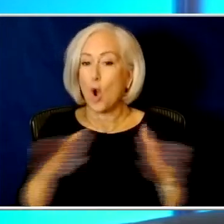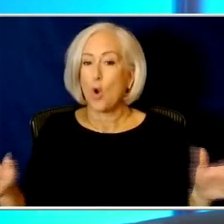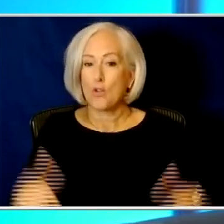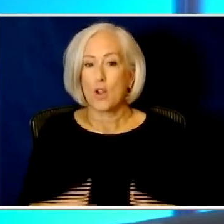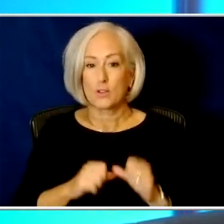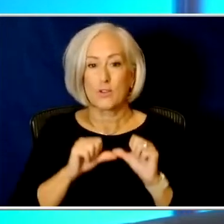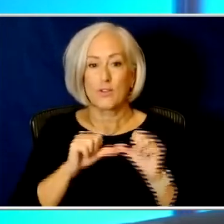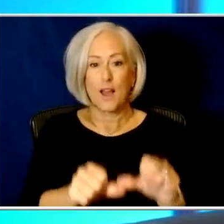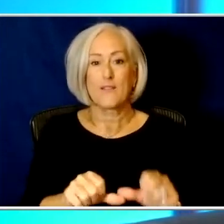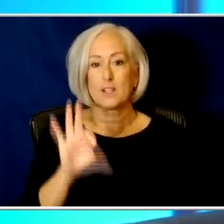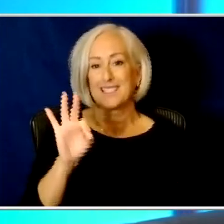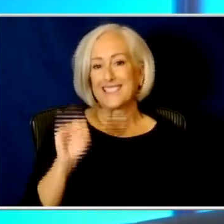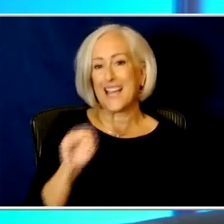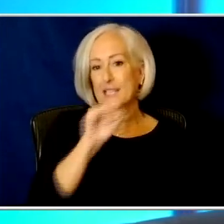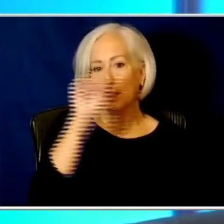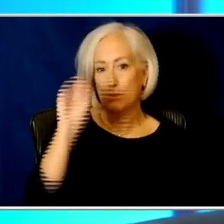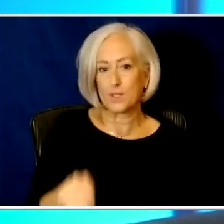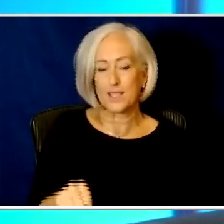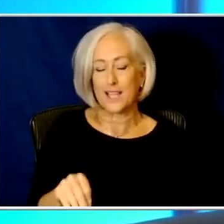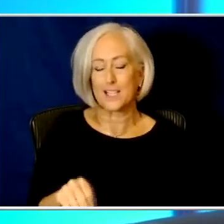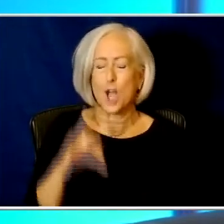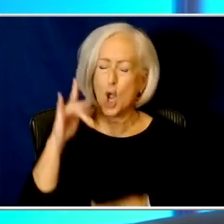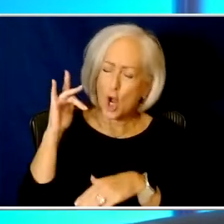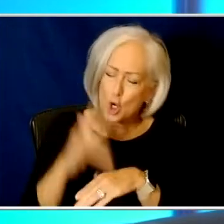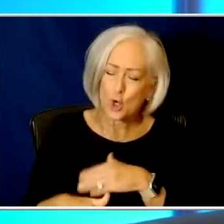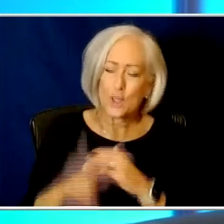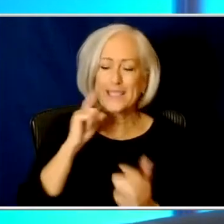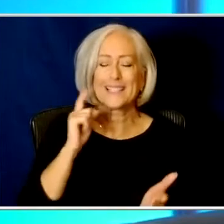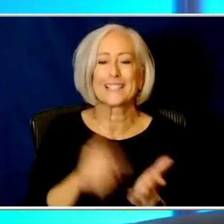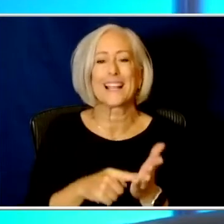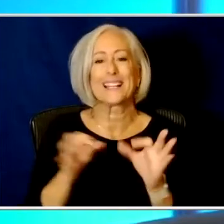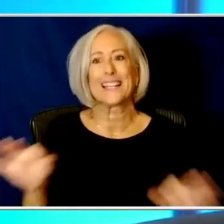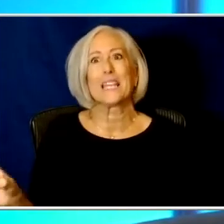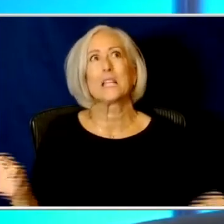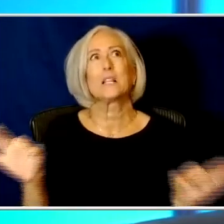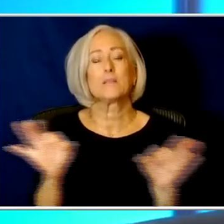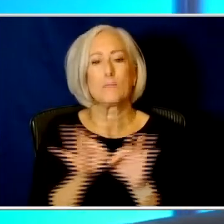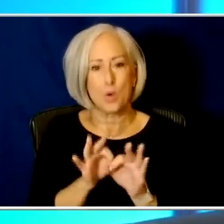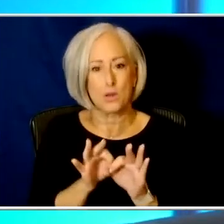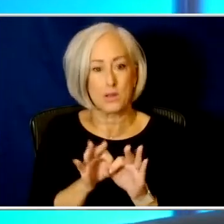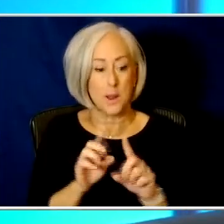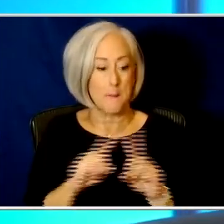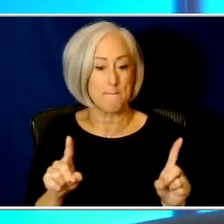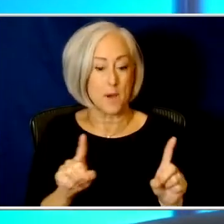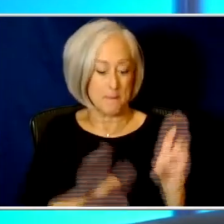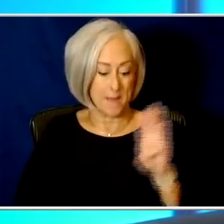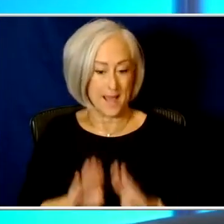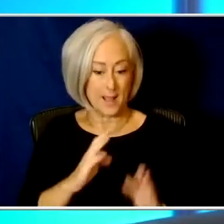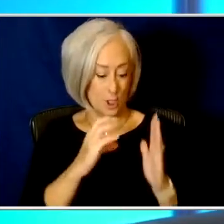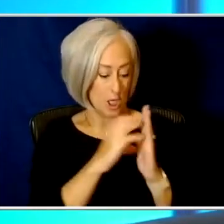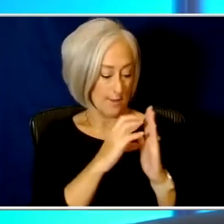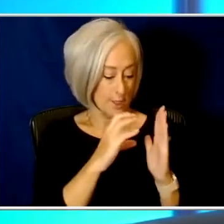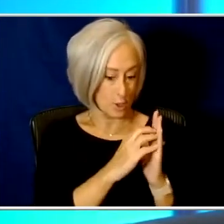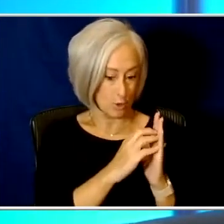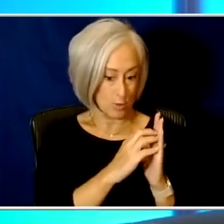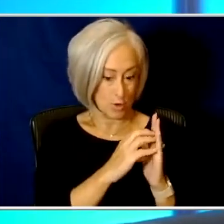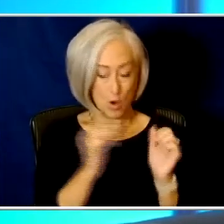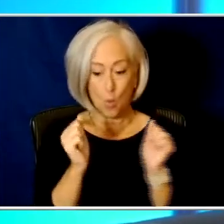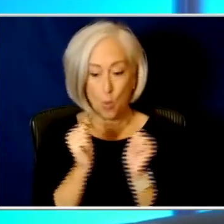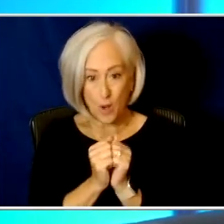to provide that personalized care for patients. So that is the hope, that we're going to be able to find a cure. But since